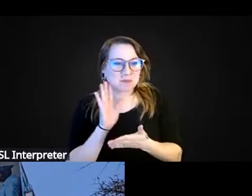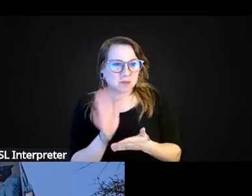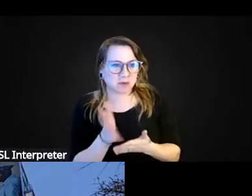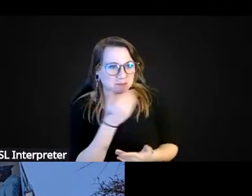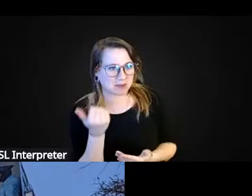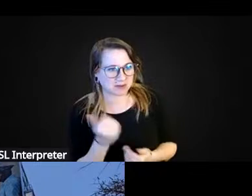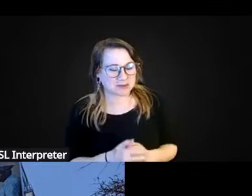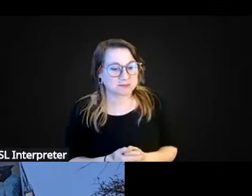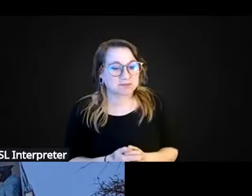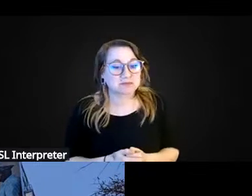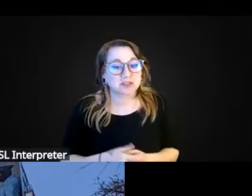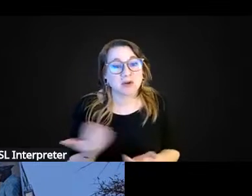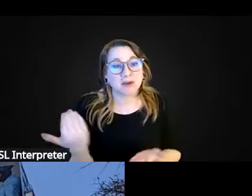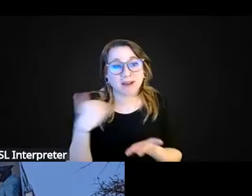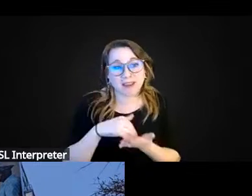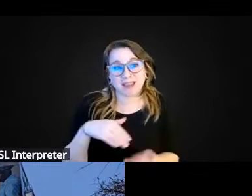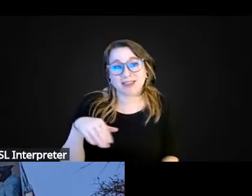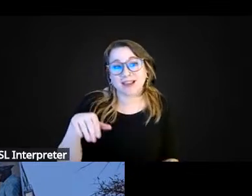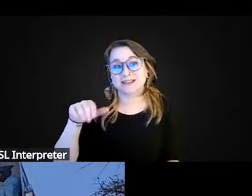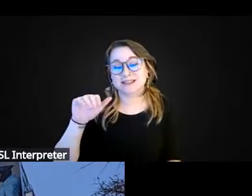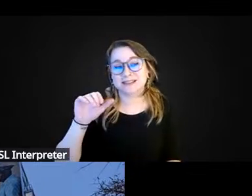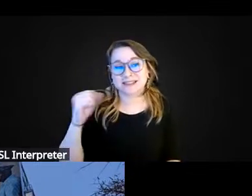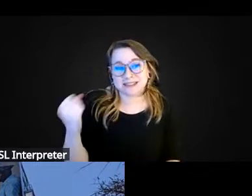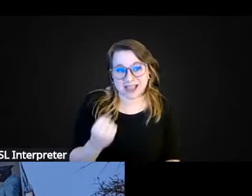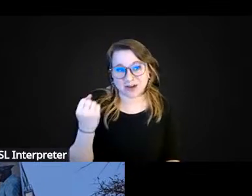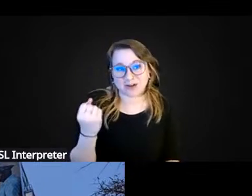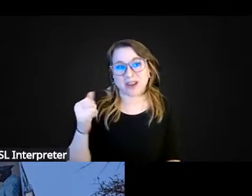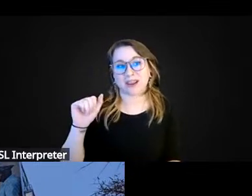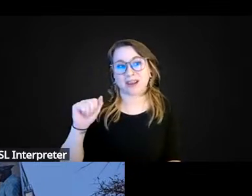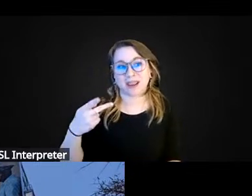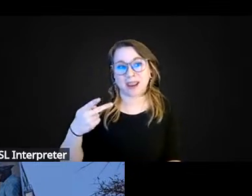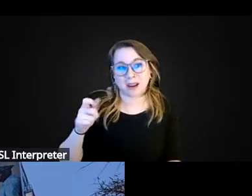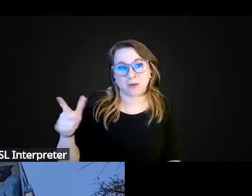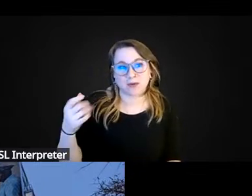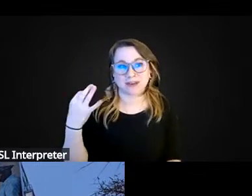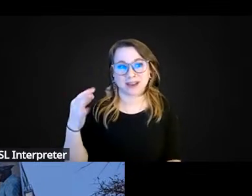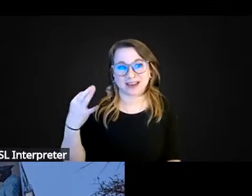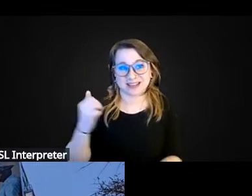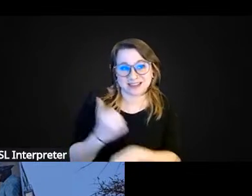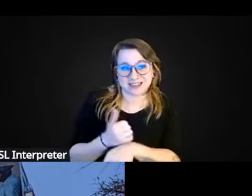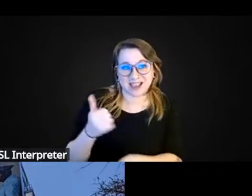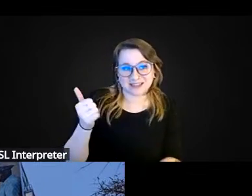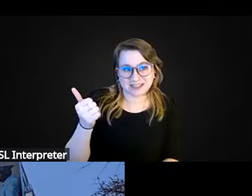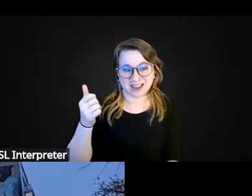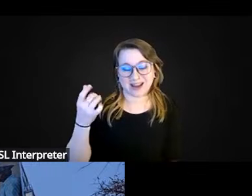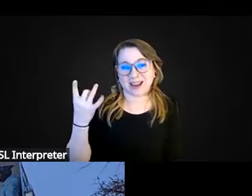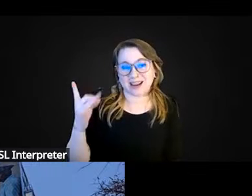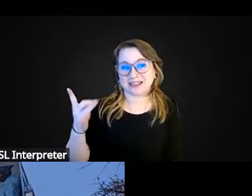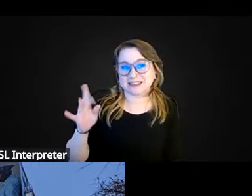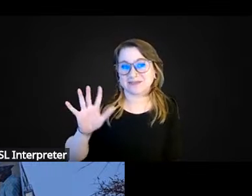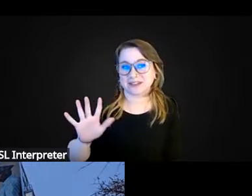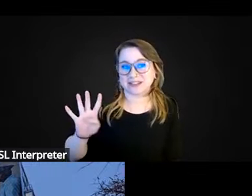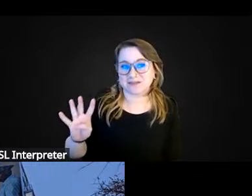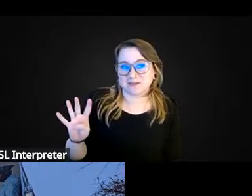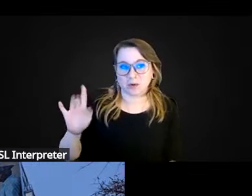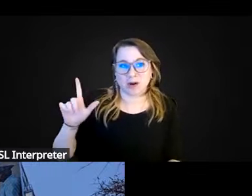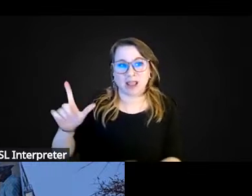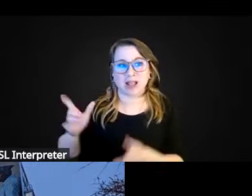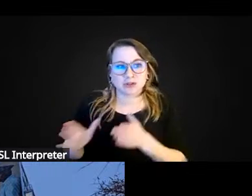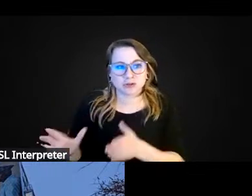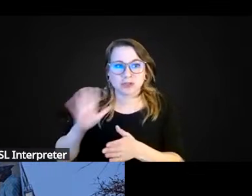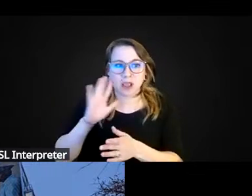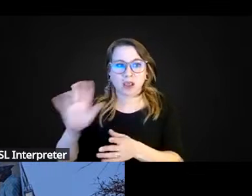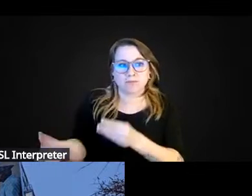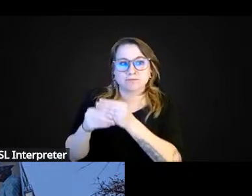April 19th, that'll begin at 10 a.m. at the Carver Langston Park at 1854 L Street. So I'll drop a link in the